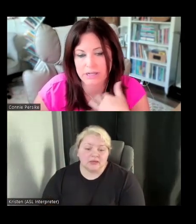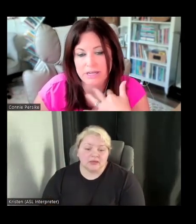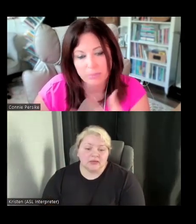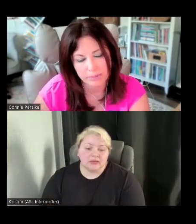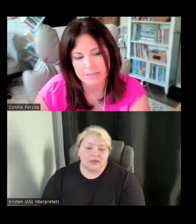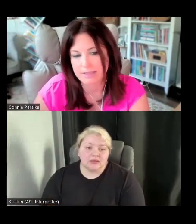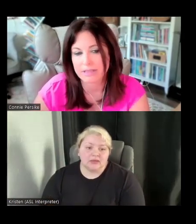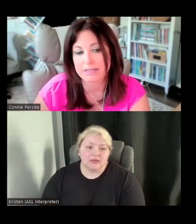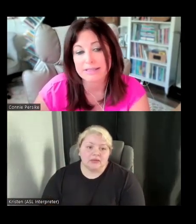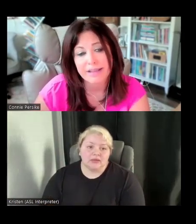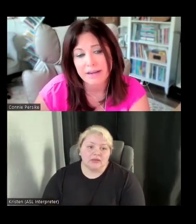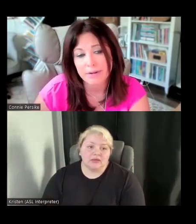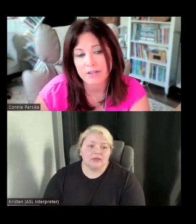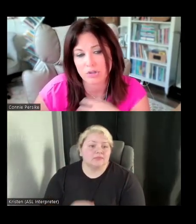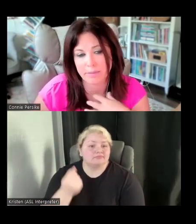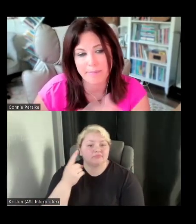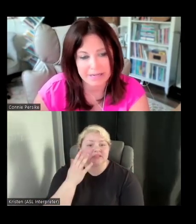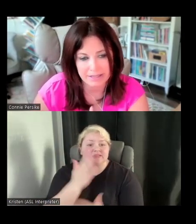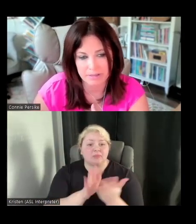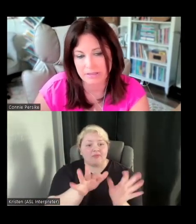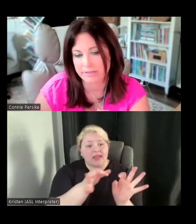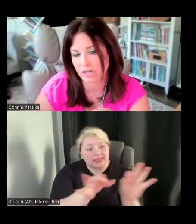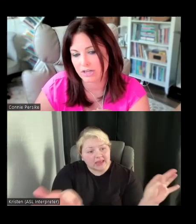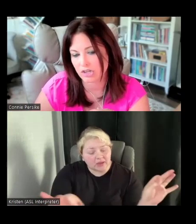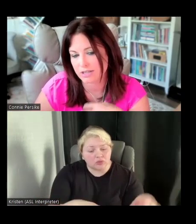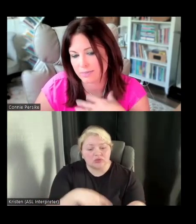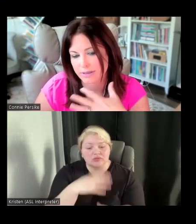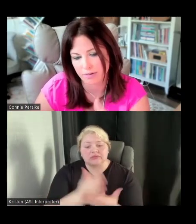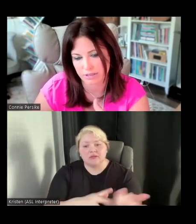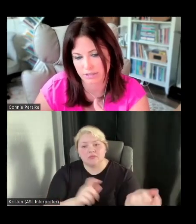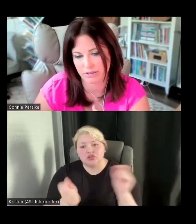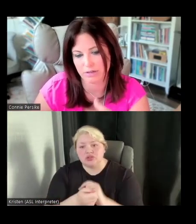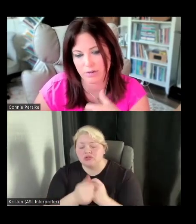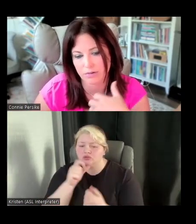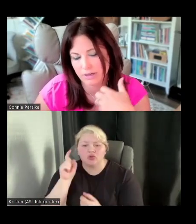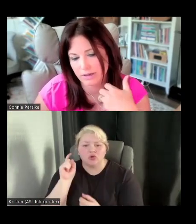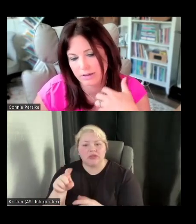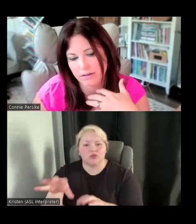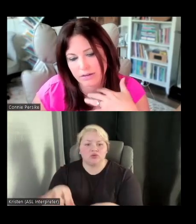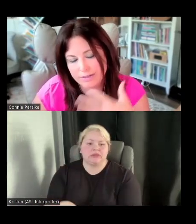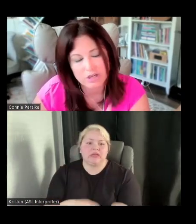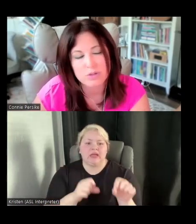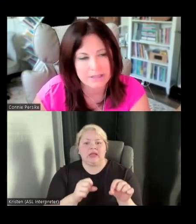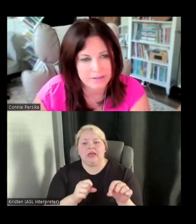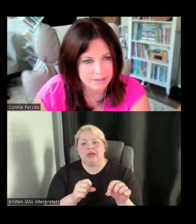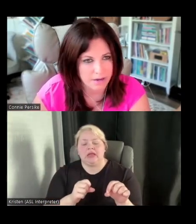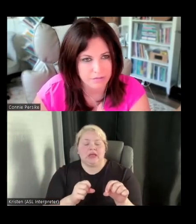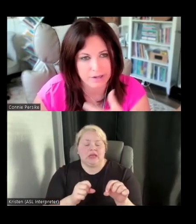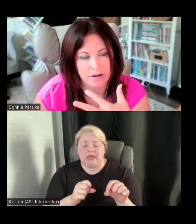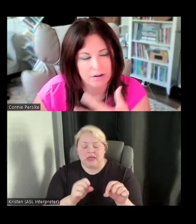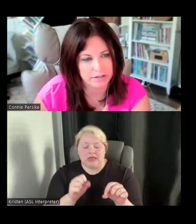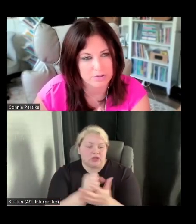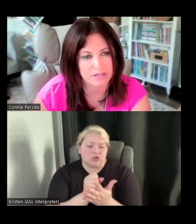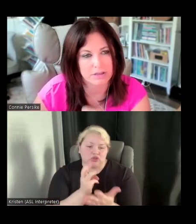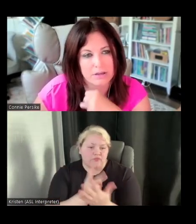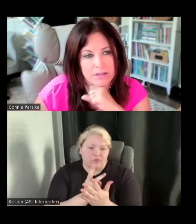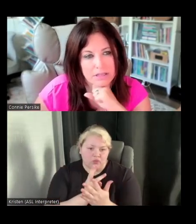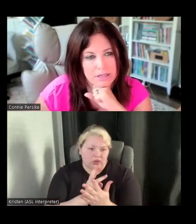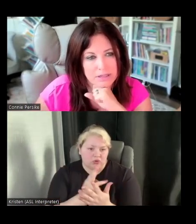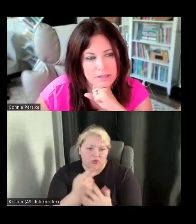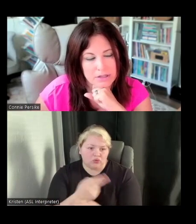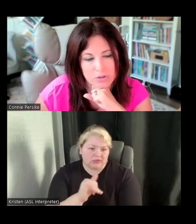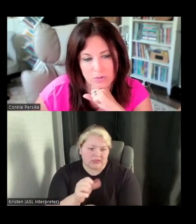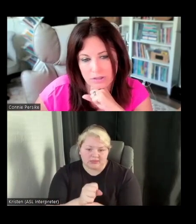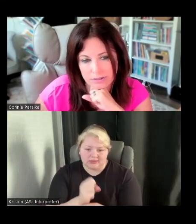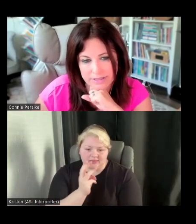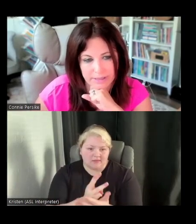that you can implement some of this language, you can make some of these changes without, using the software or using